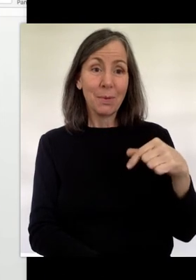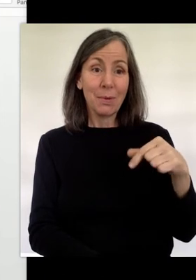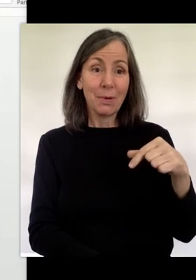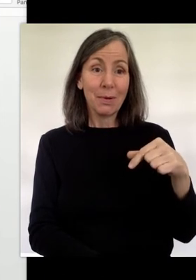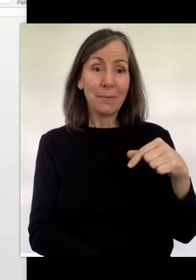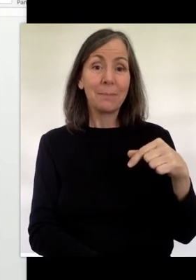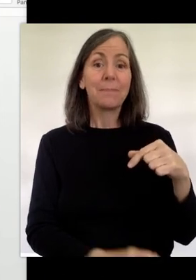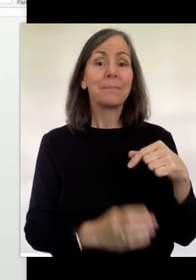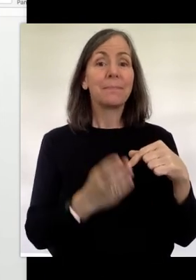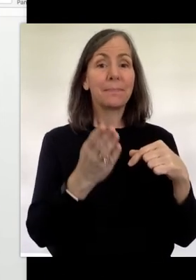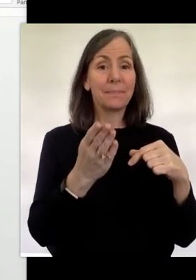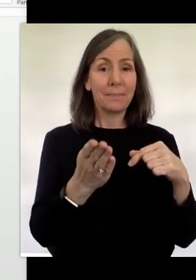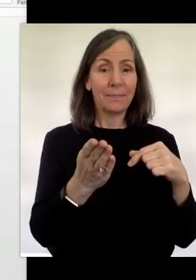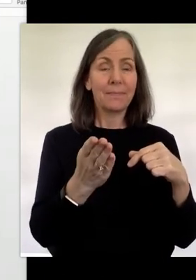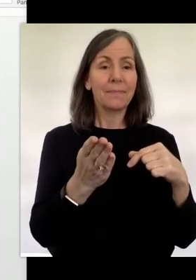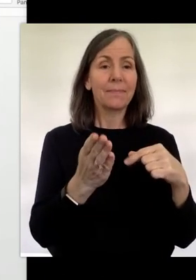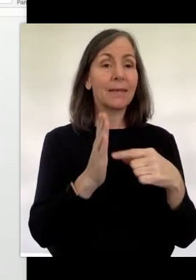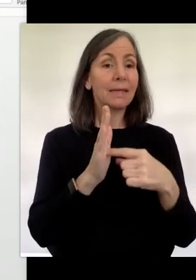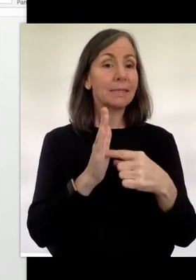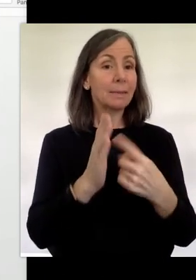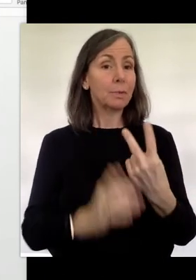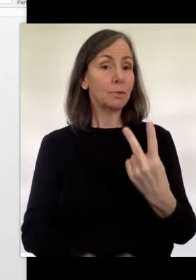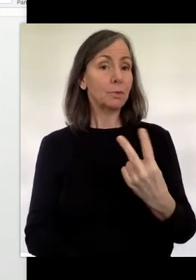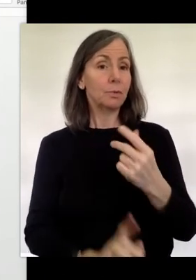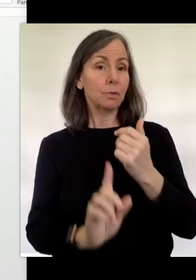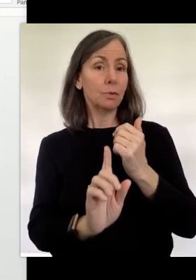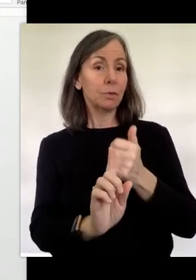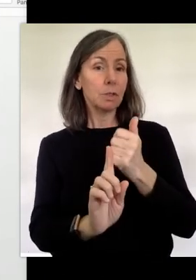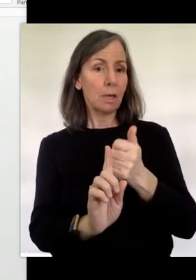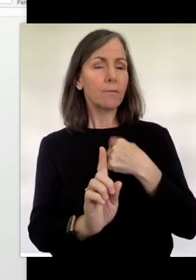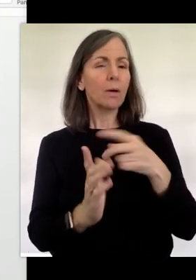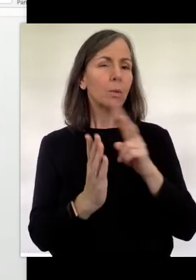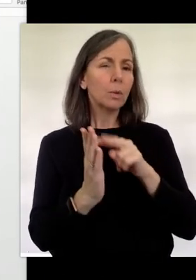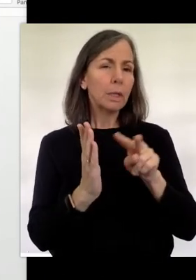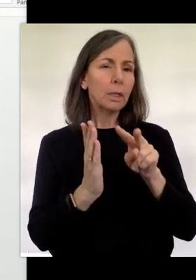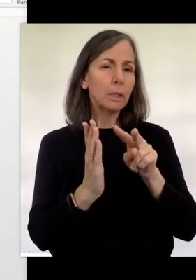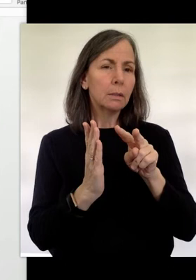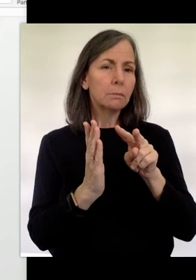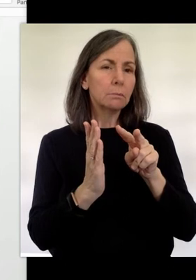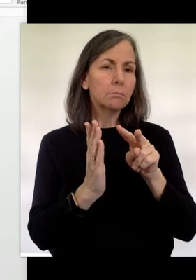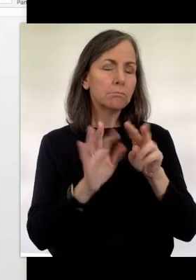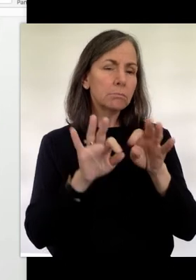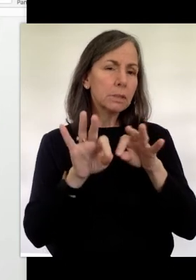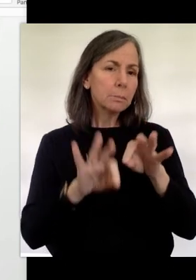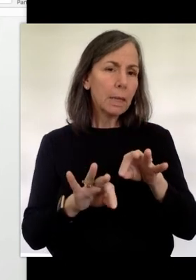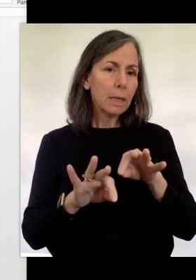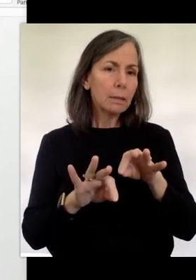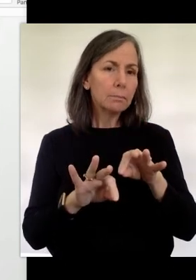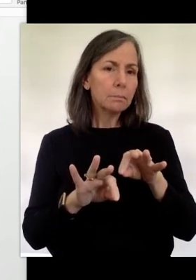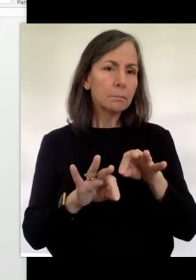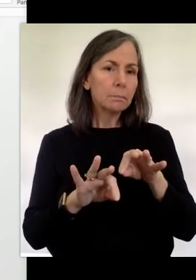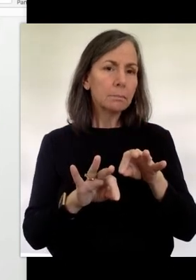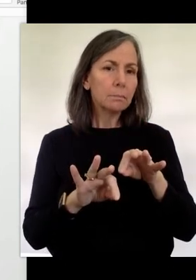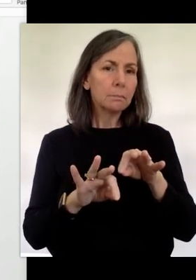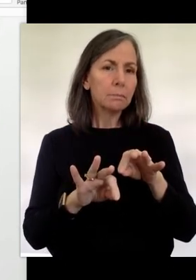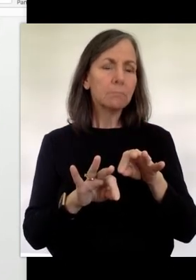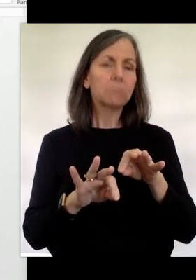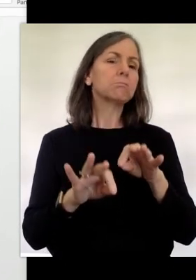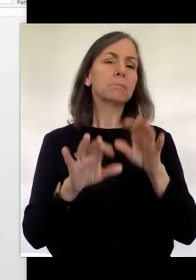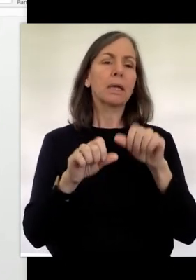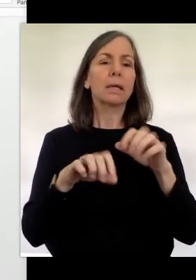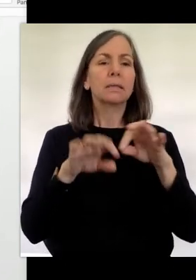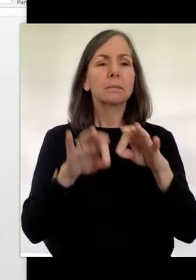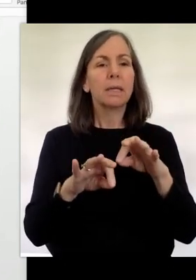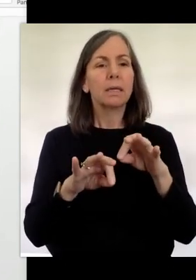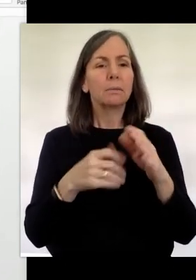you will do example 2. I'll just read through it to make sure I can explain anything that you might